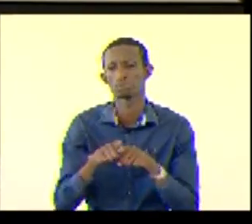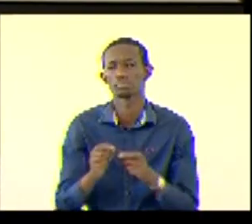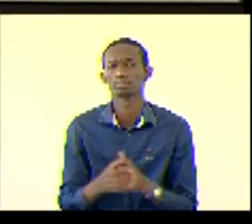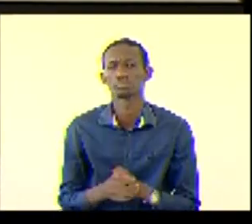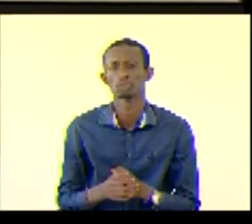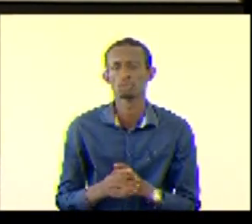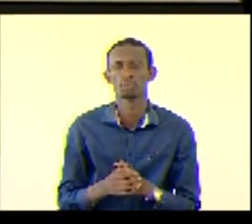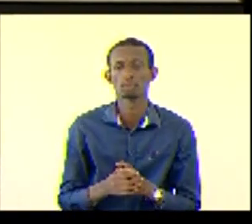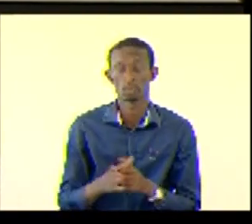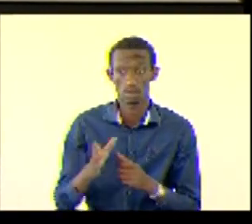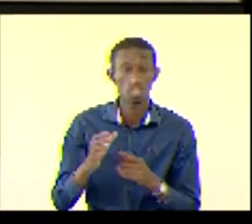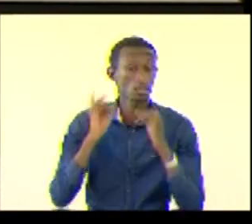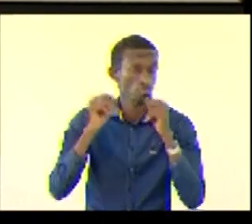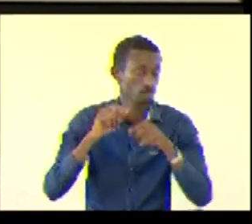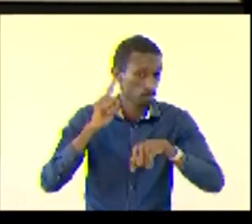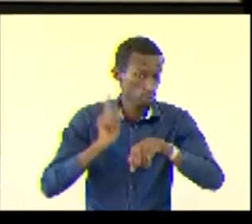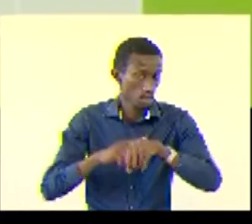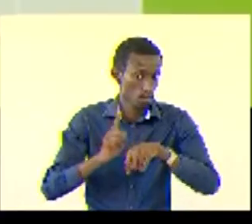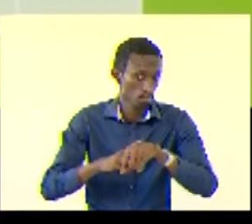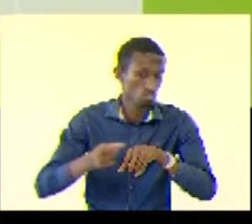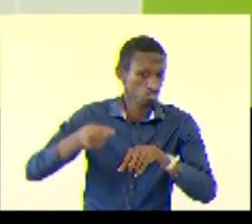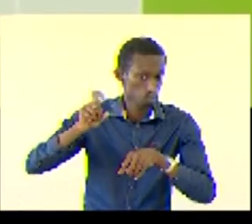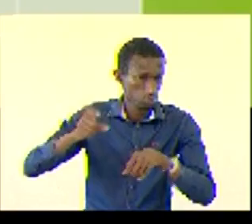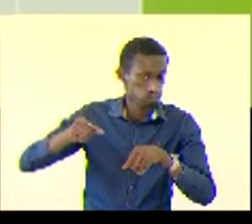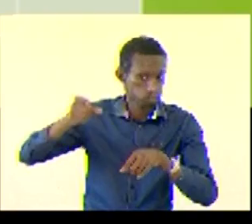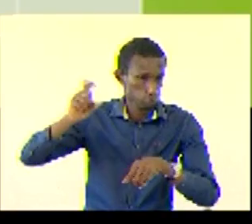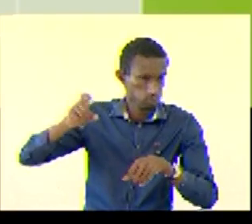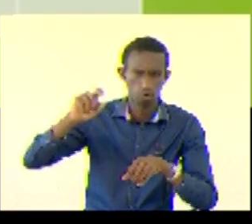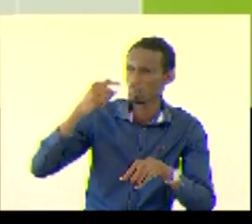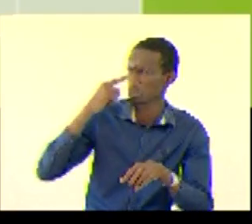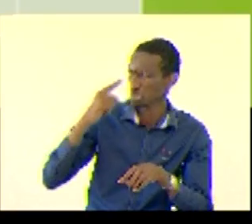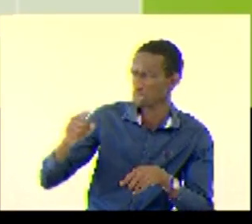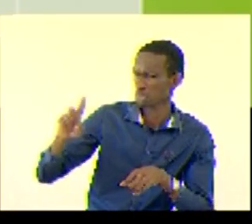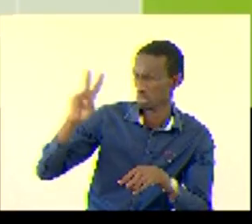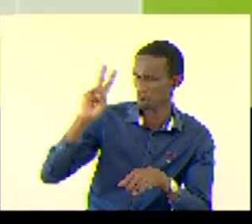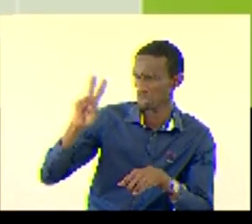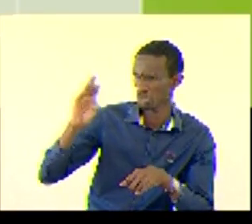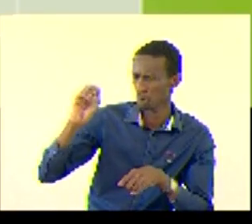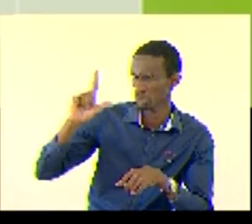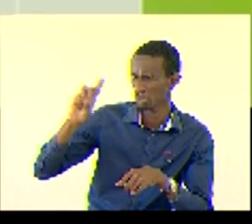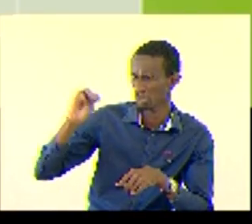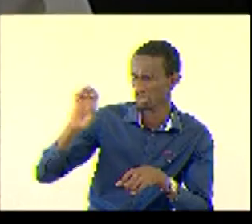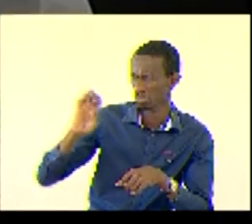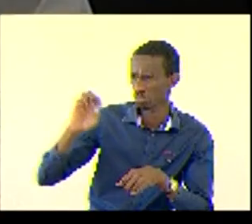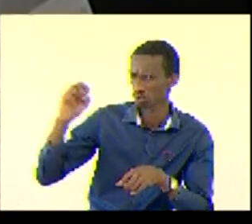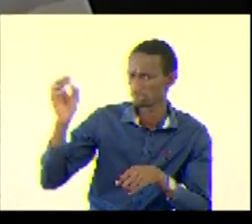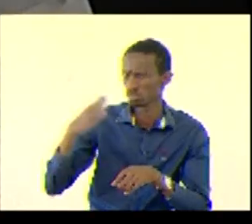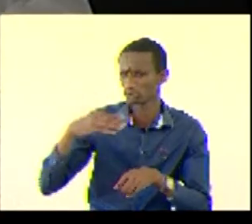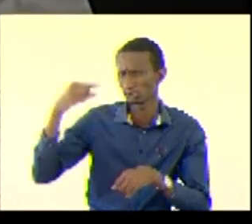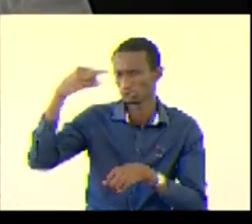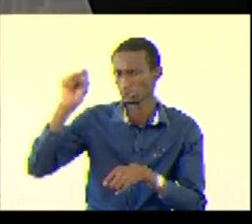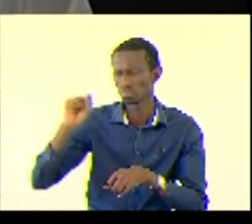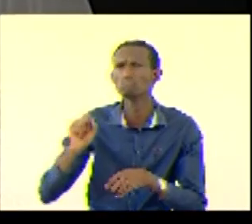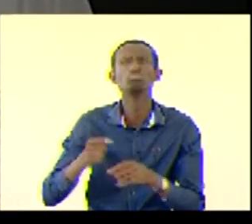As time increases, you see the volume of the gas is also increasing. But